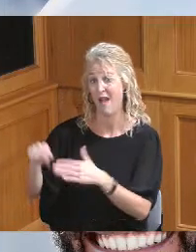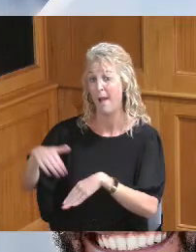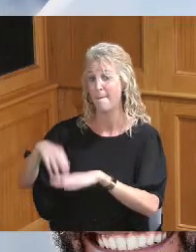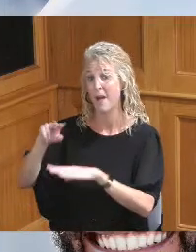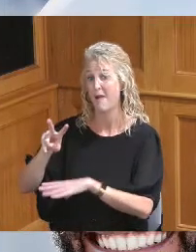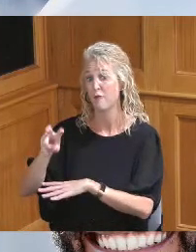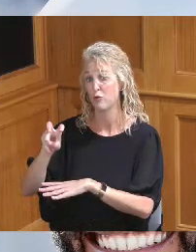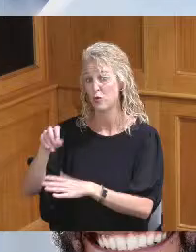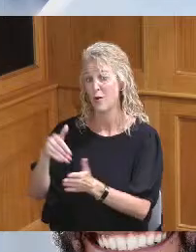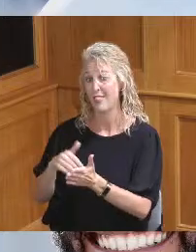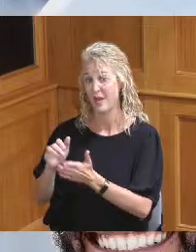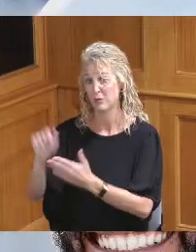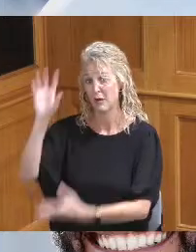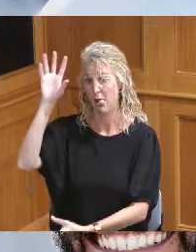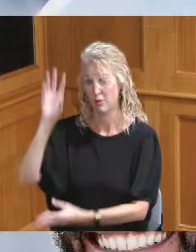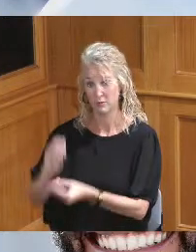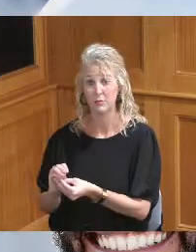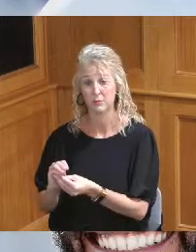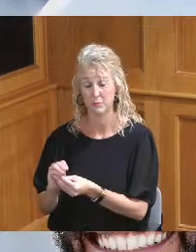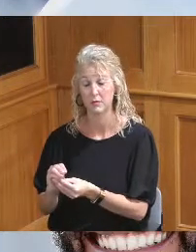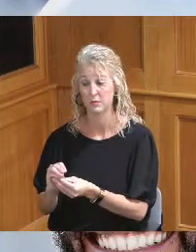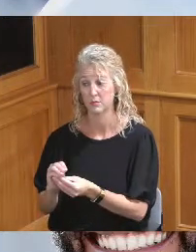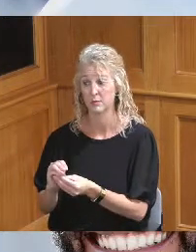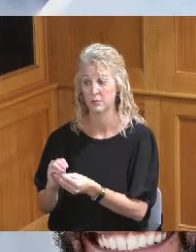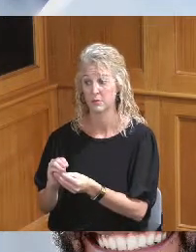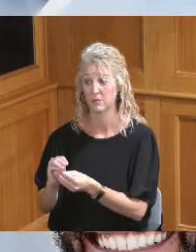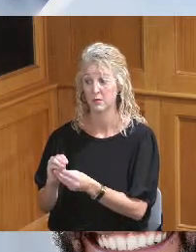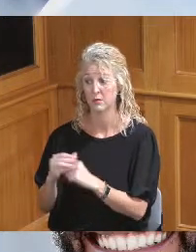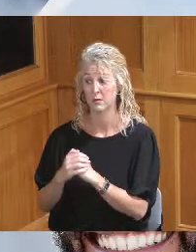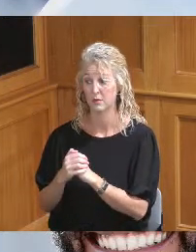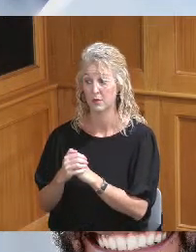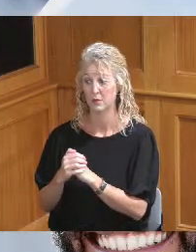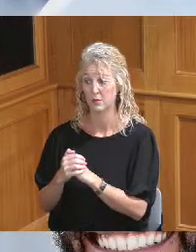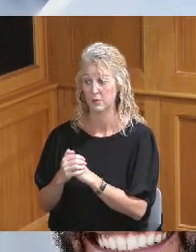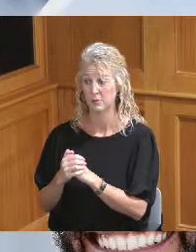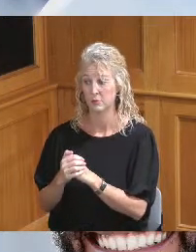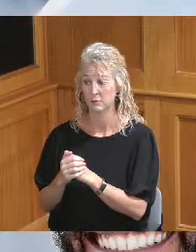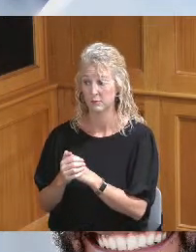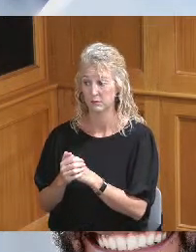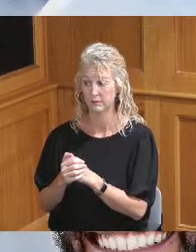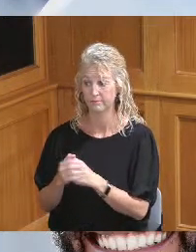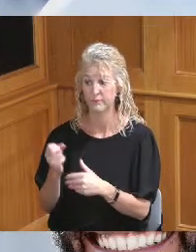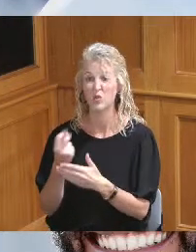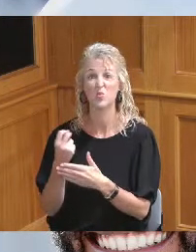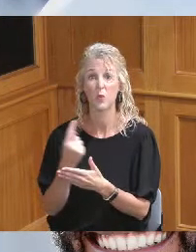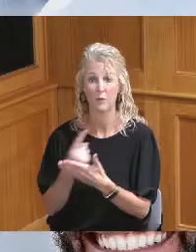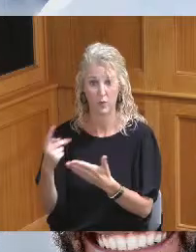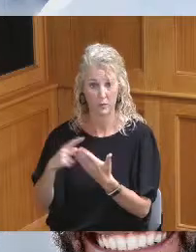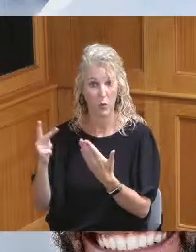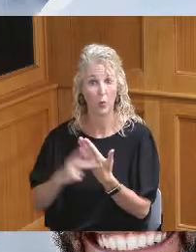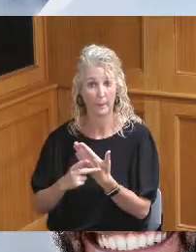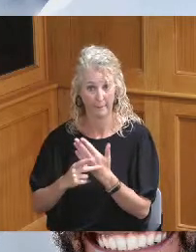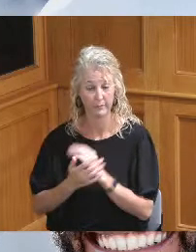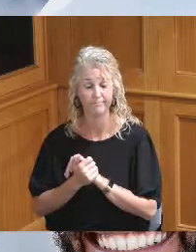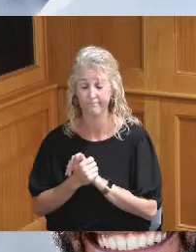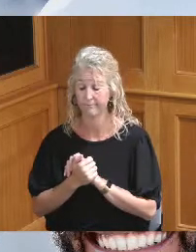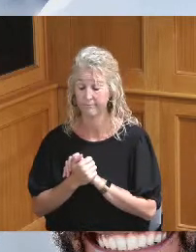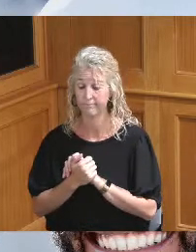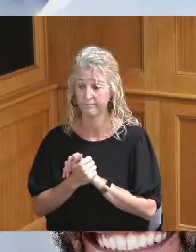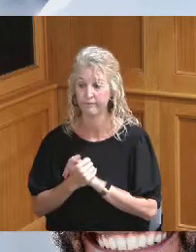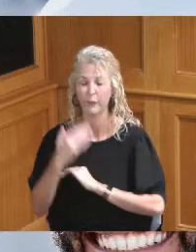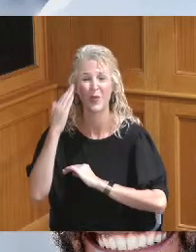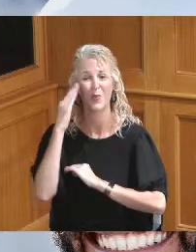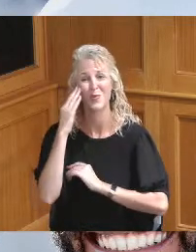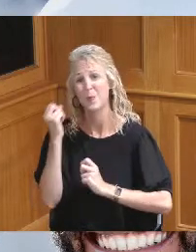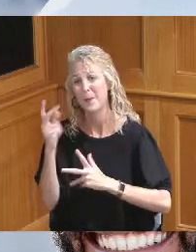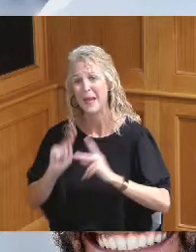$200,000 in weekly stipends over the 12-week program. We address obstacles